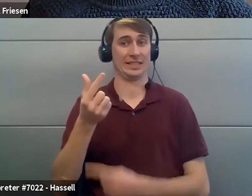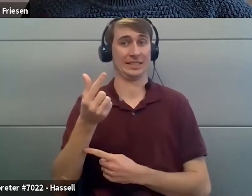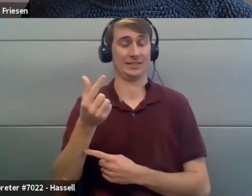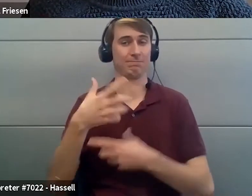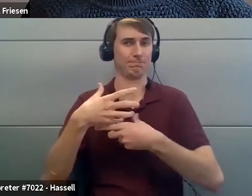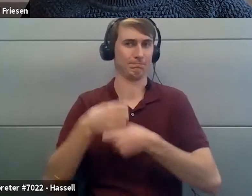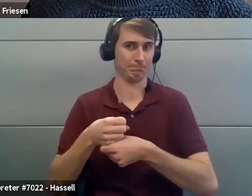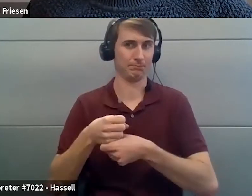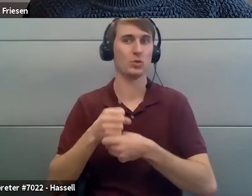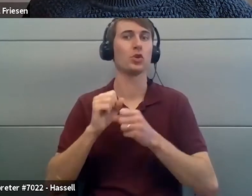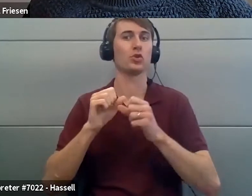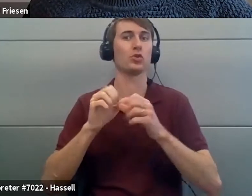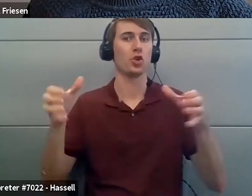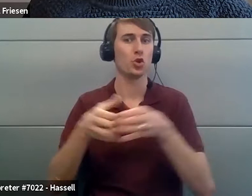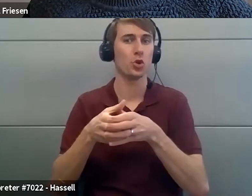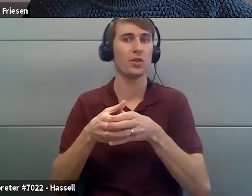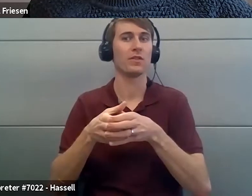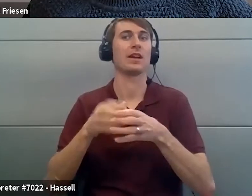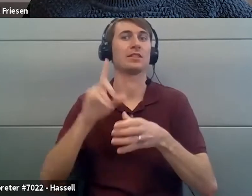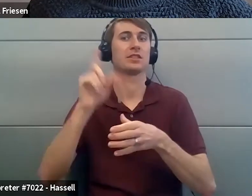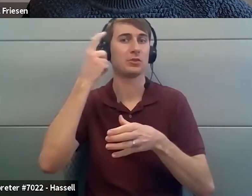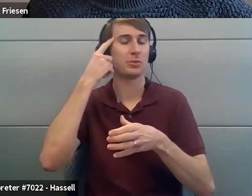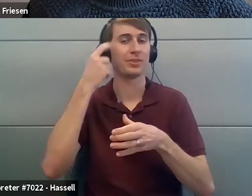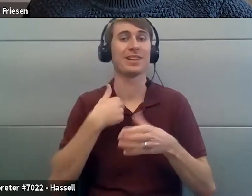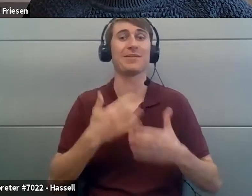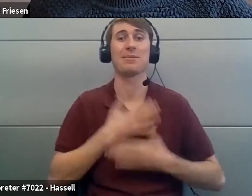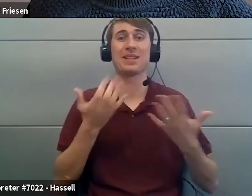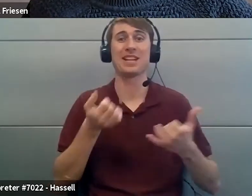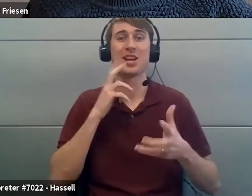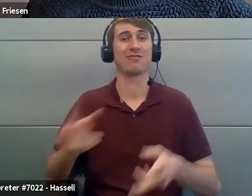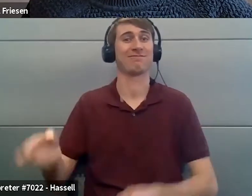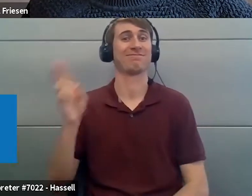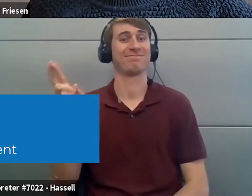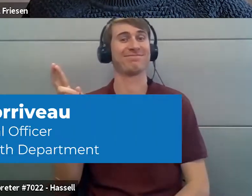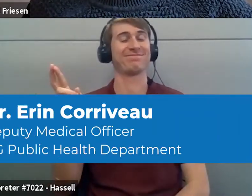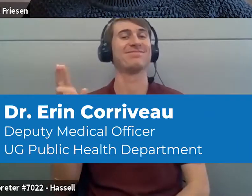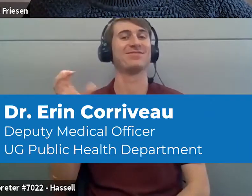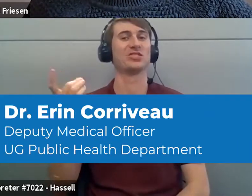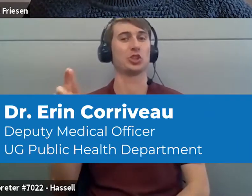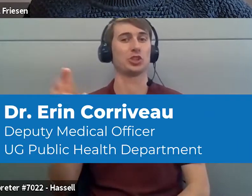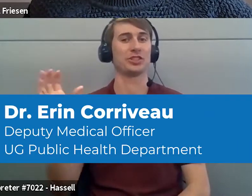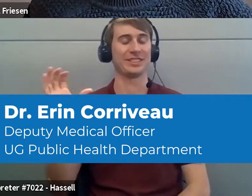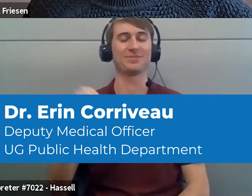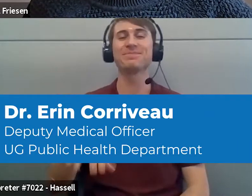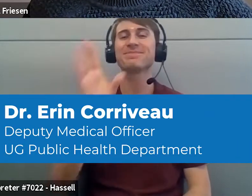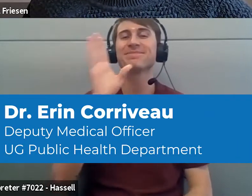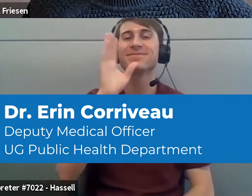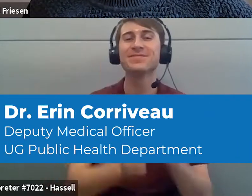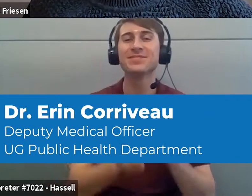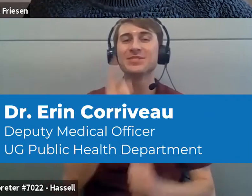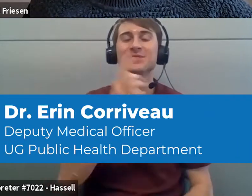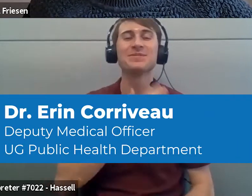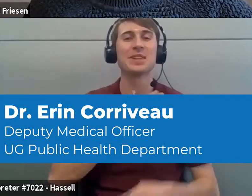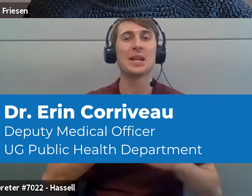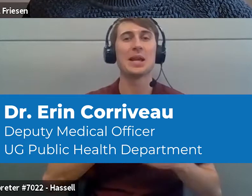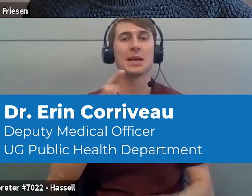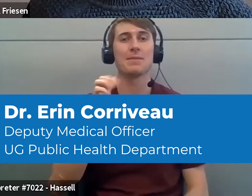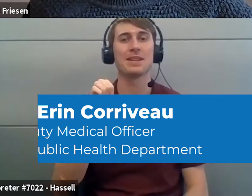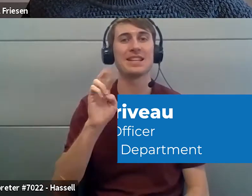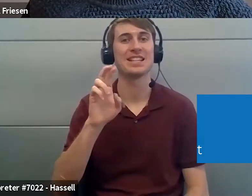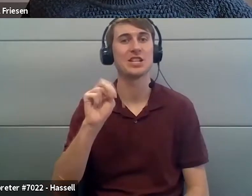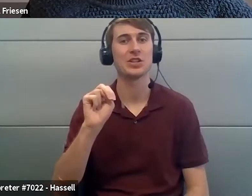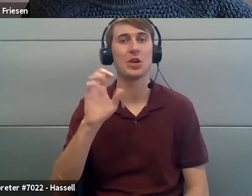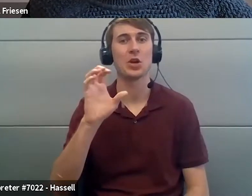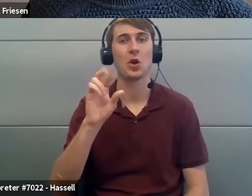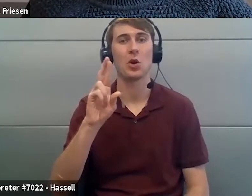with my partner in crime, Dr. C again. Hi, everybody. My name is Erin Corriveau, also known as Dr. C,